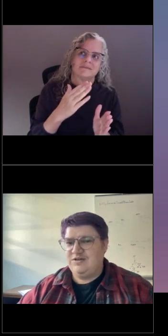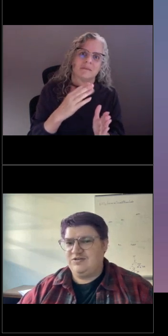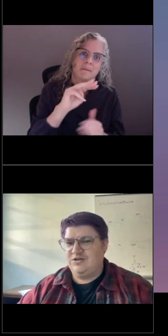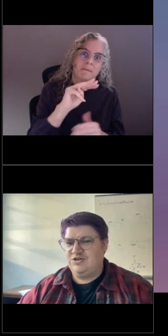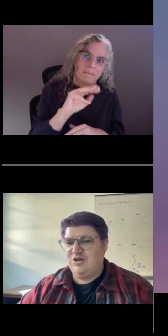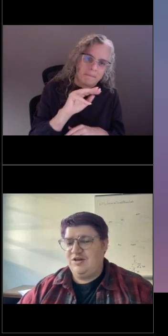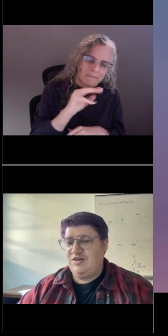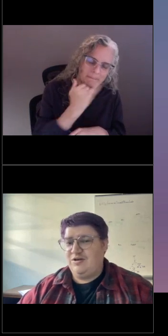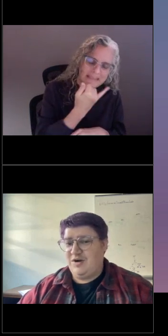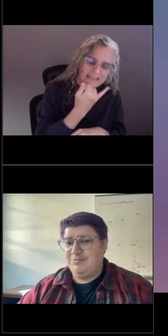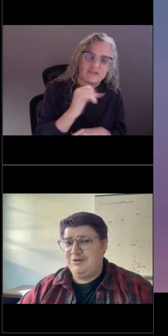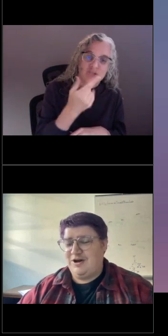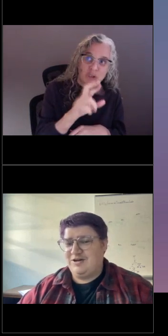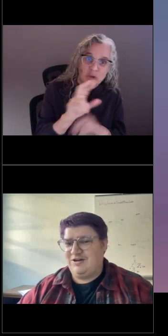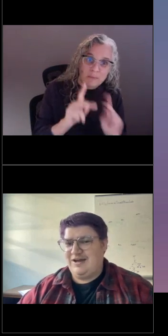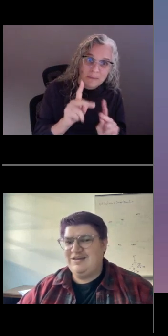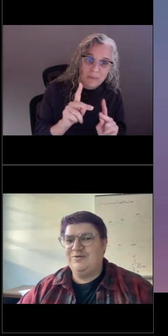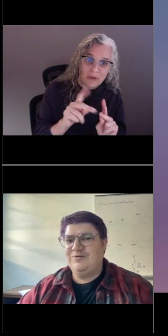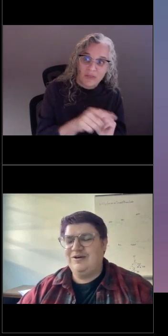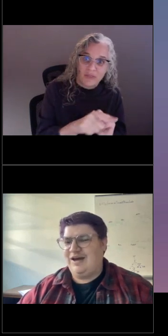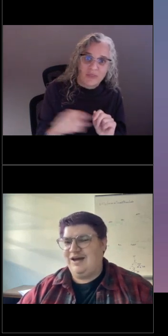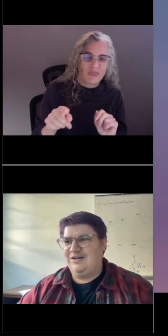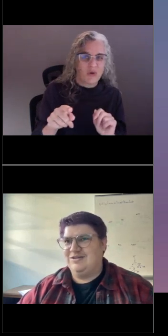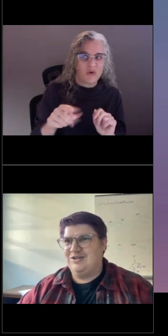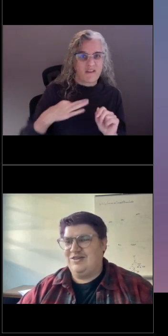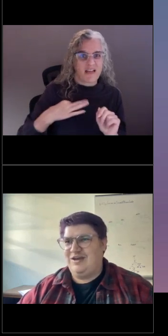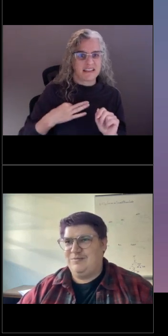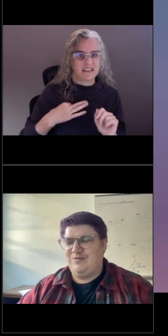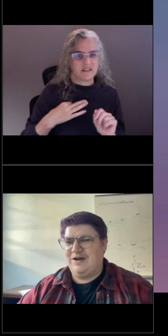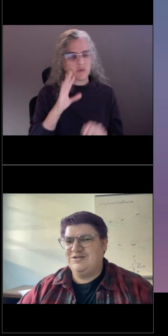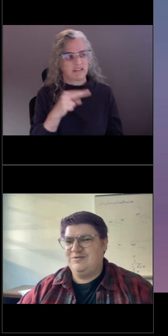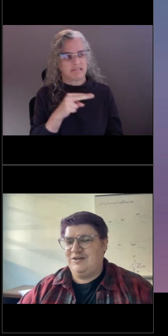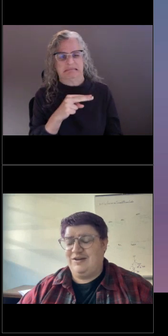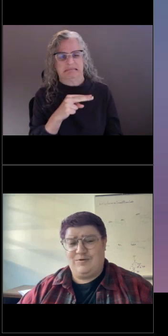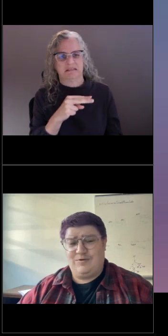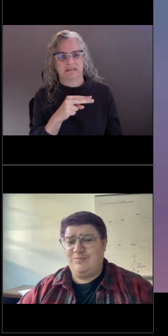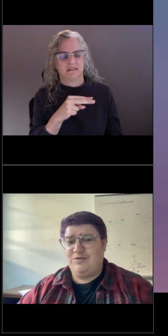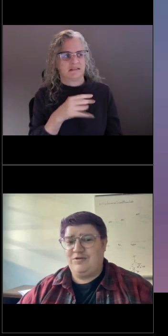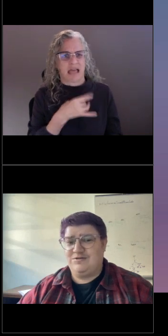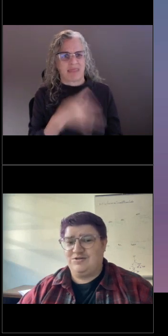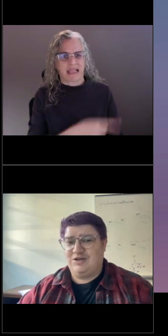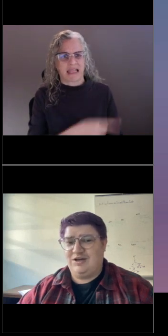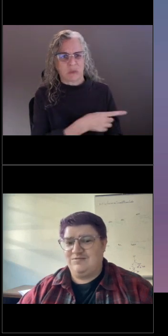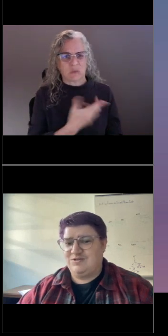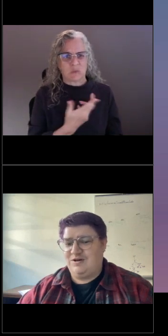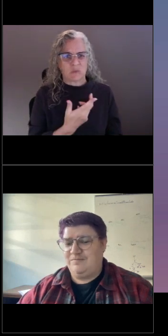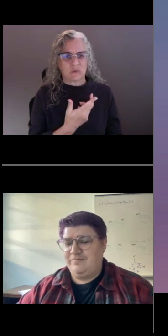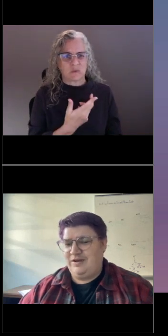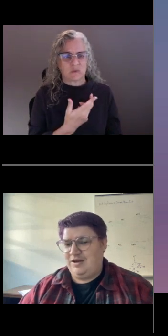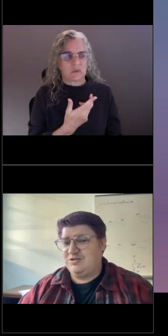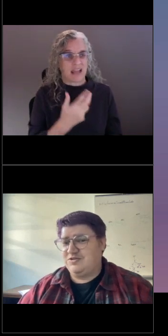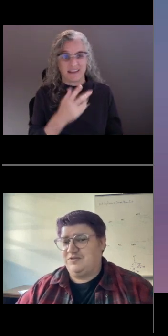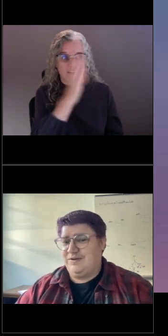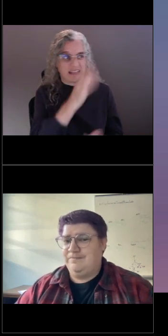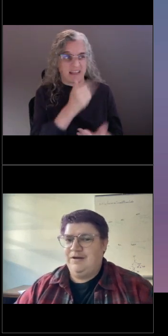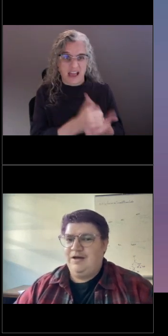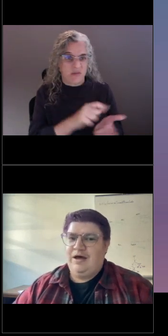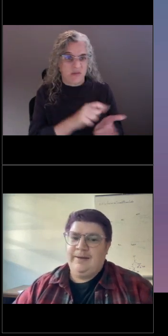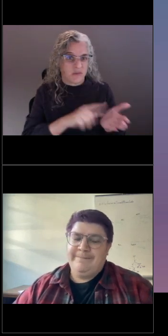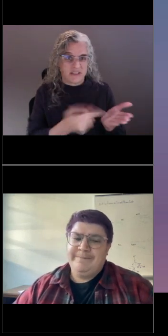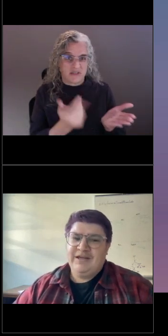you with your research, they're probably not going to like you, and they would be right to, and they won't help you with your research again. So, and you'll deserve